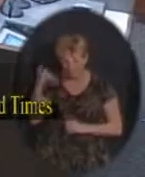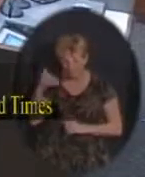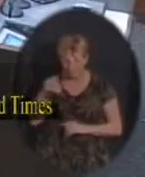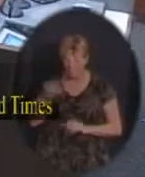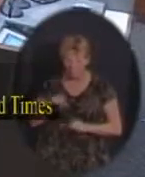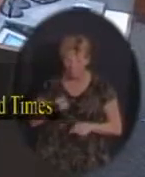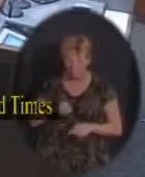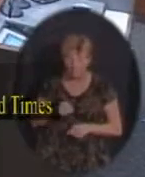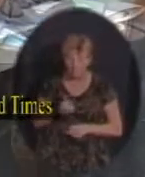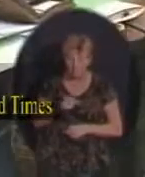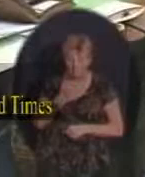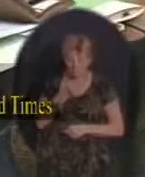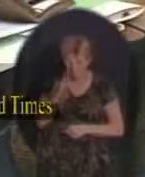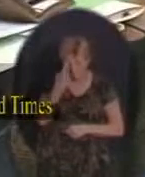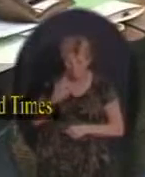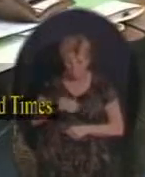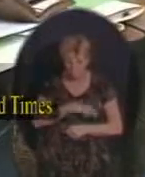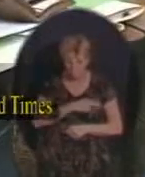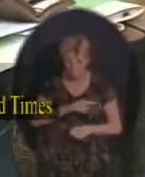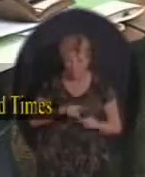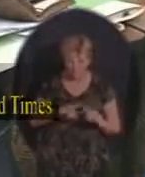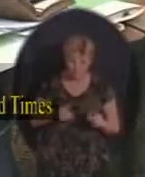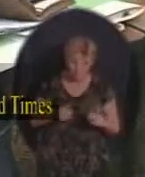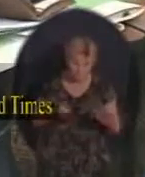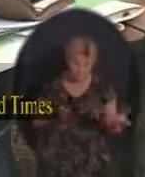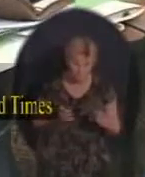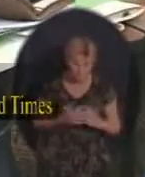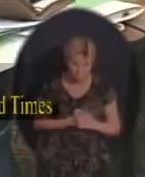June. But